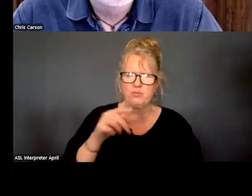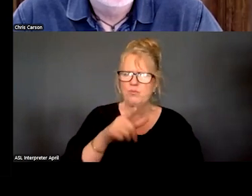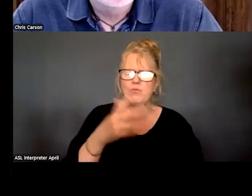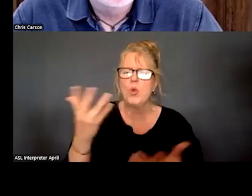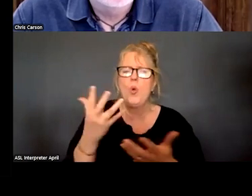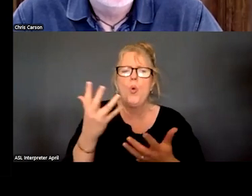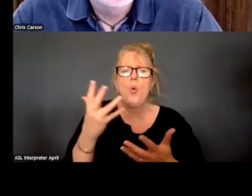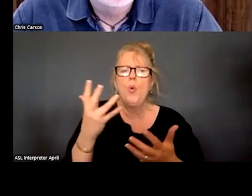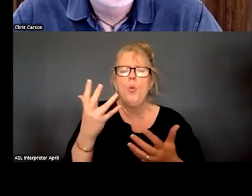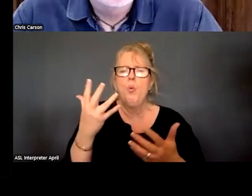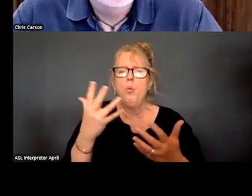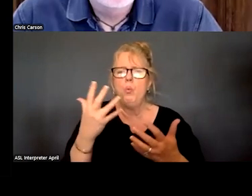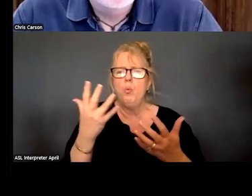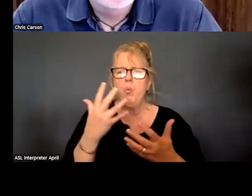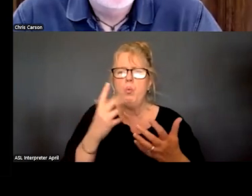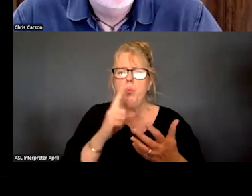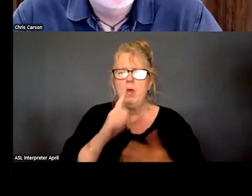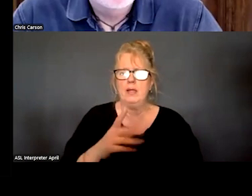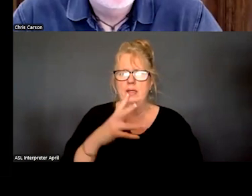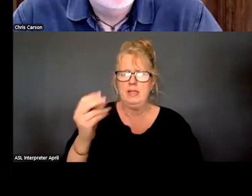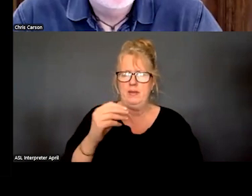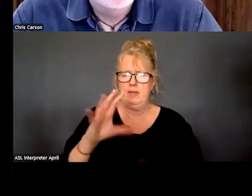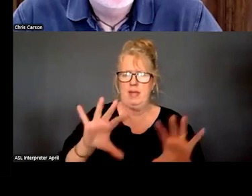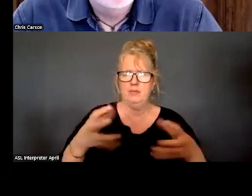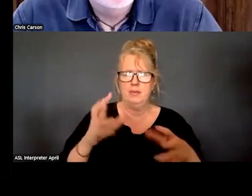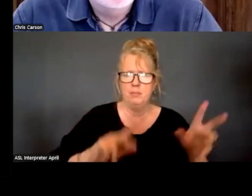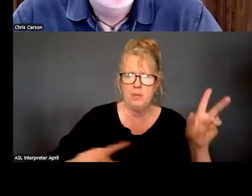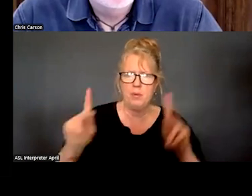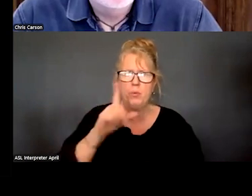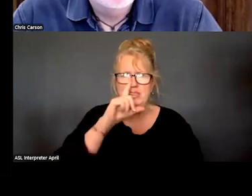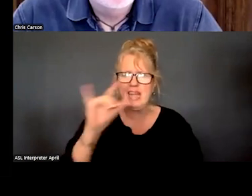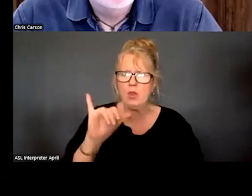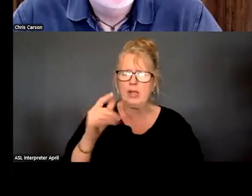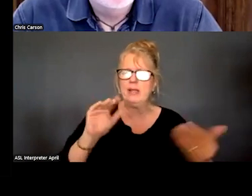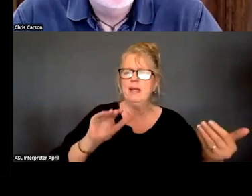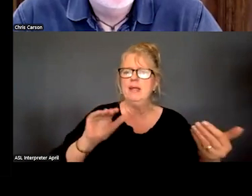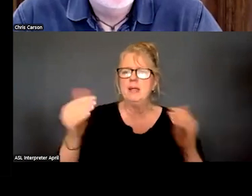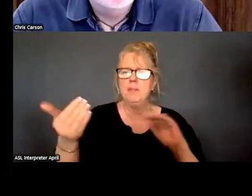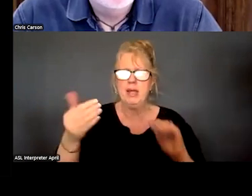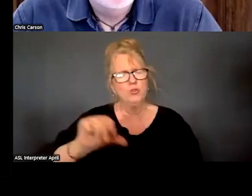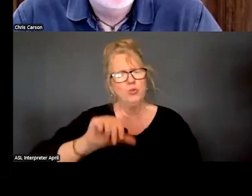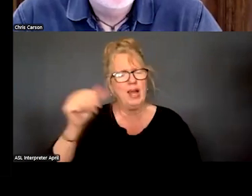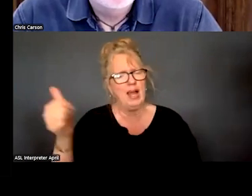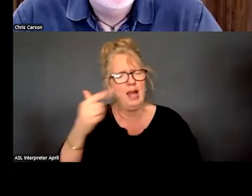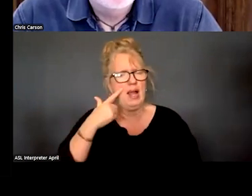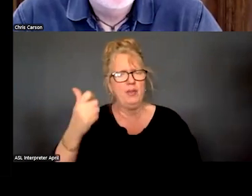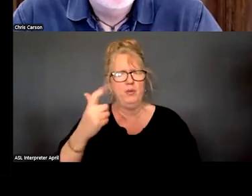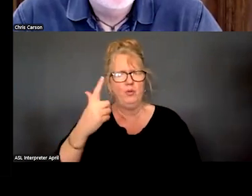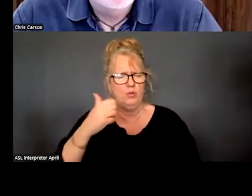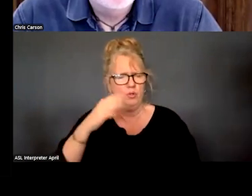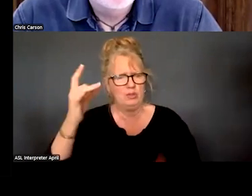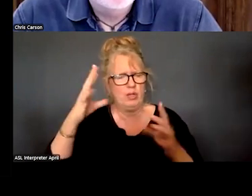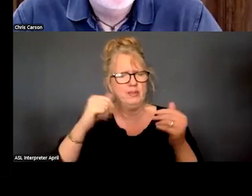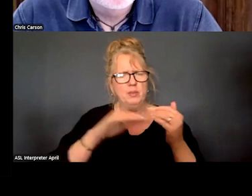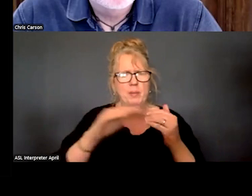the acuity of that population in your program look like? Compare it to other crisis residential or even psychiatric